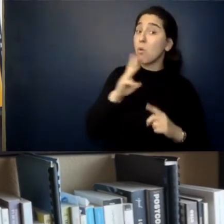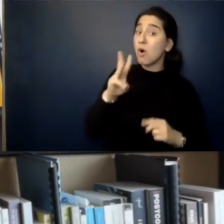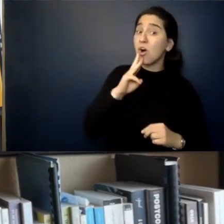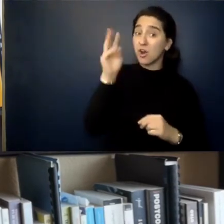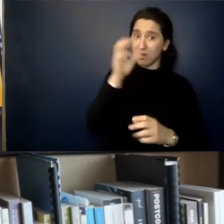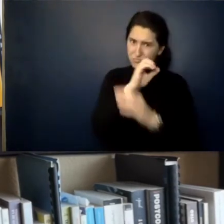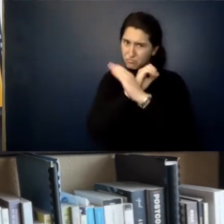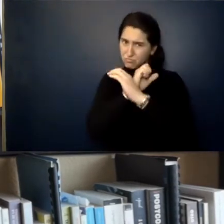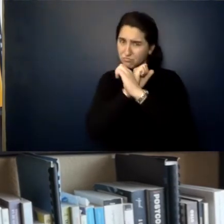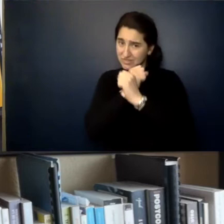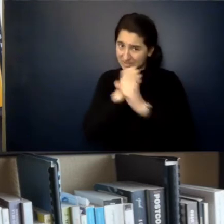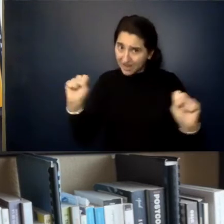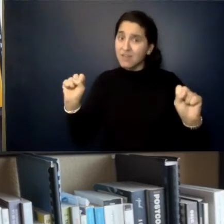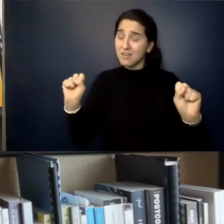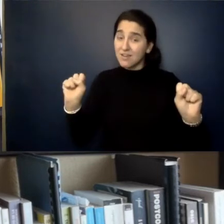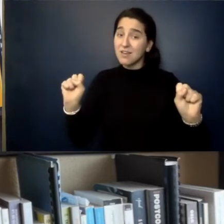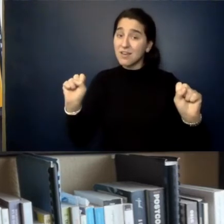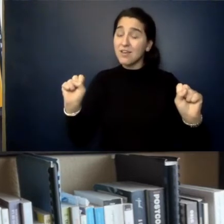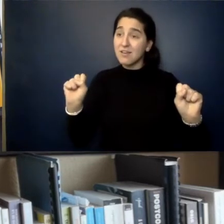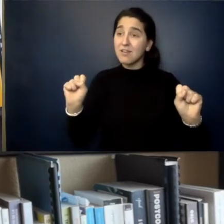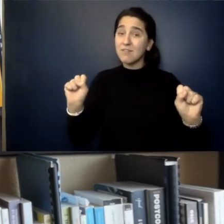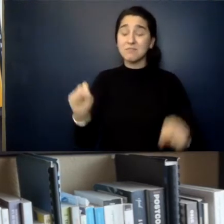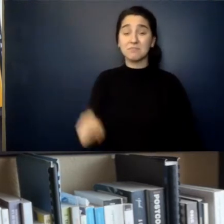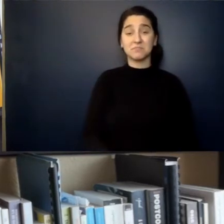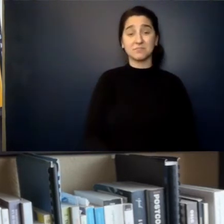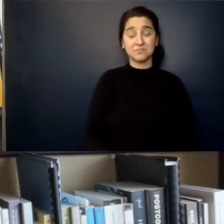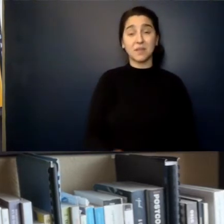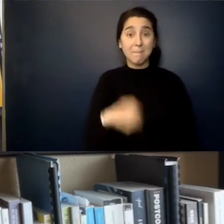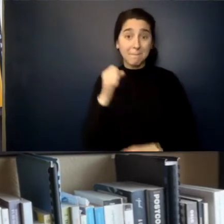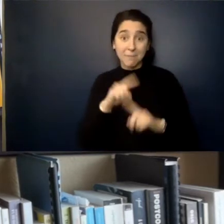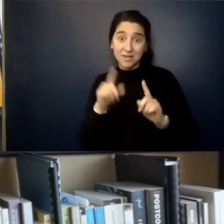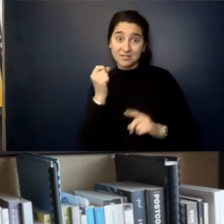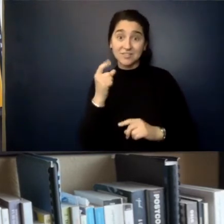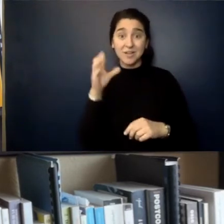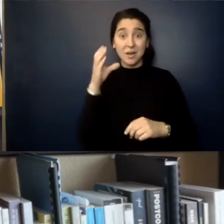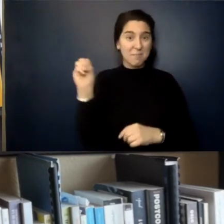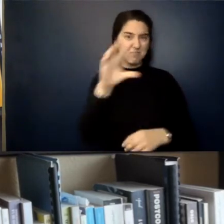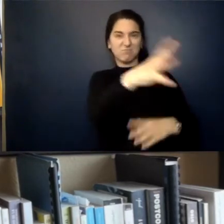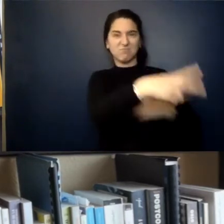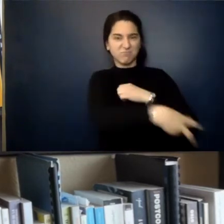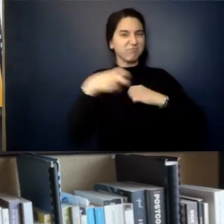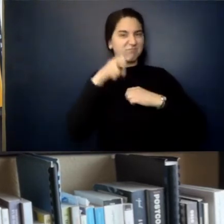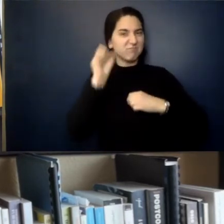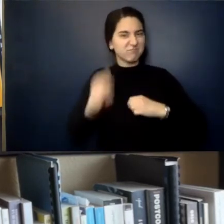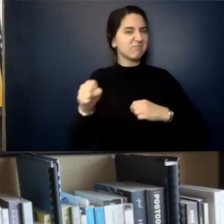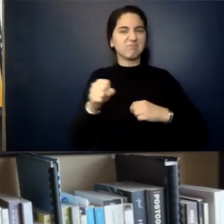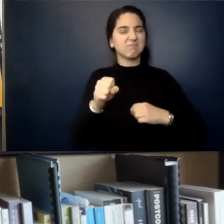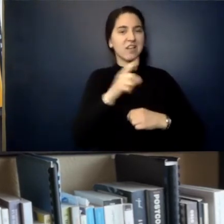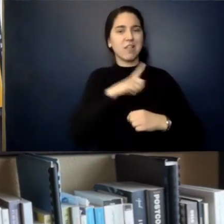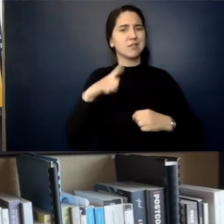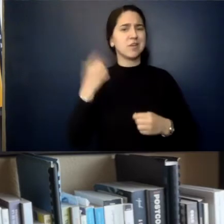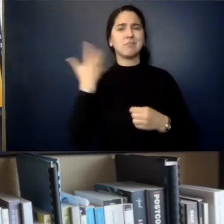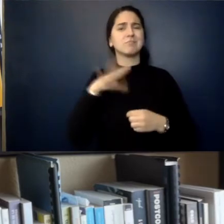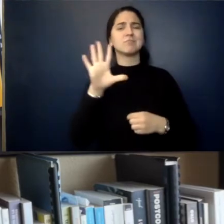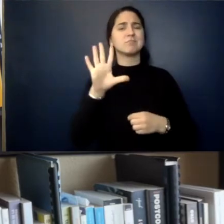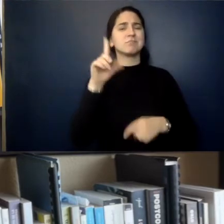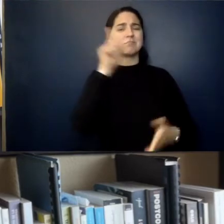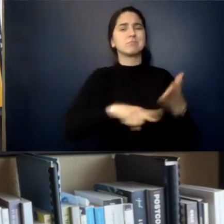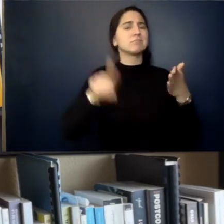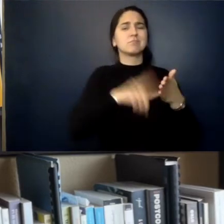deregulate the economy. And this is taking away